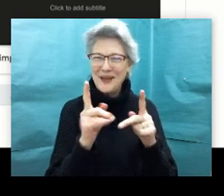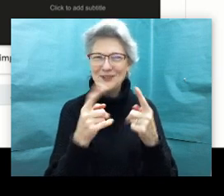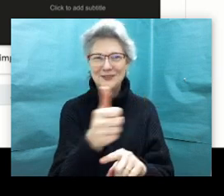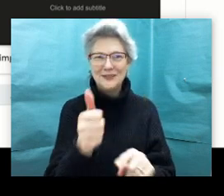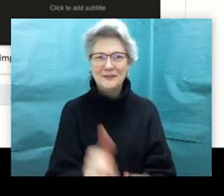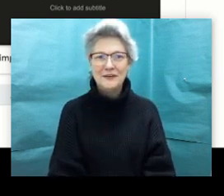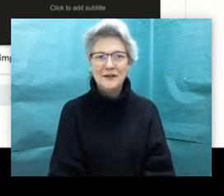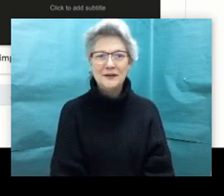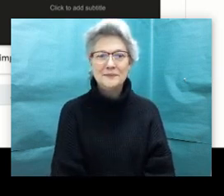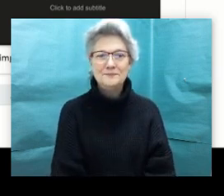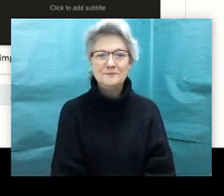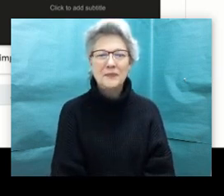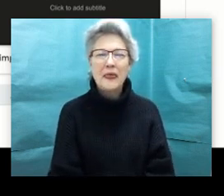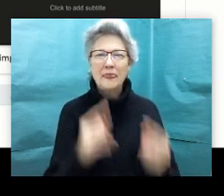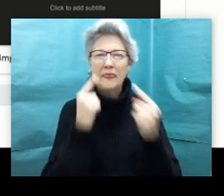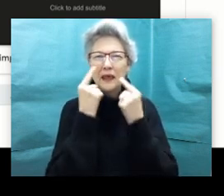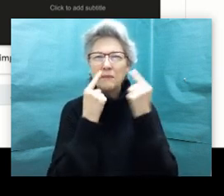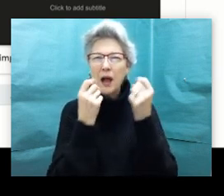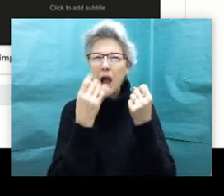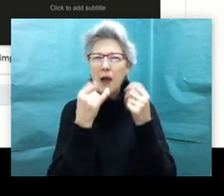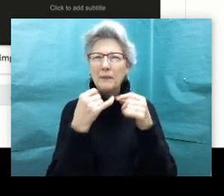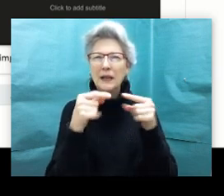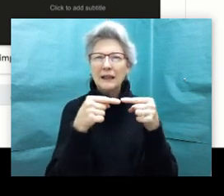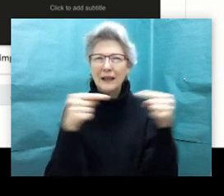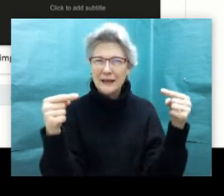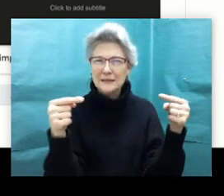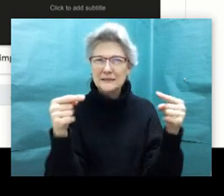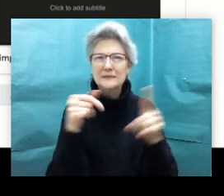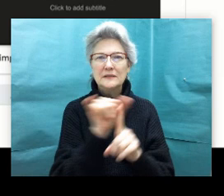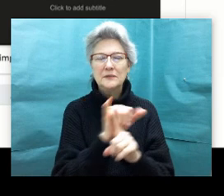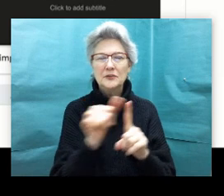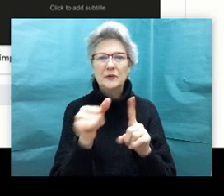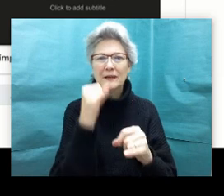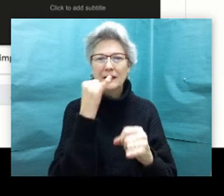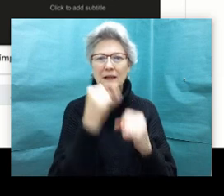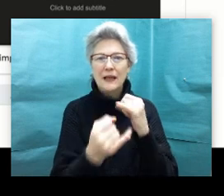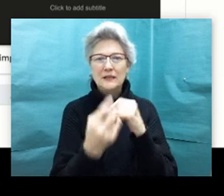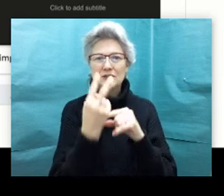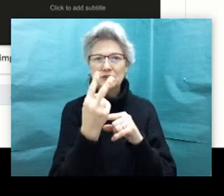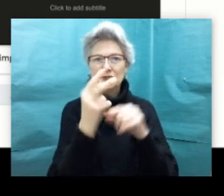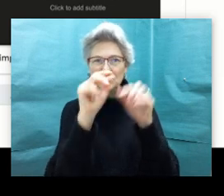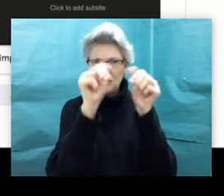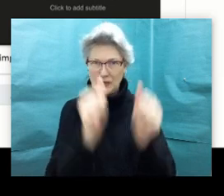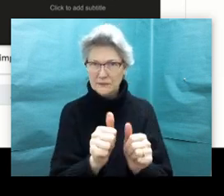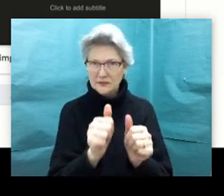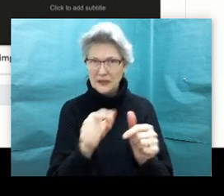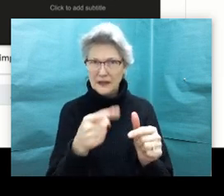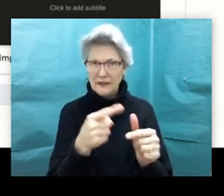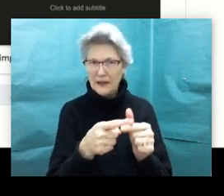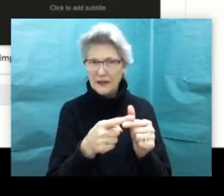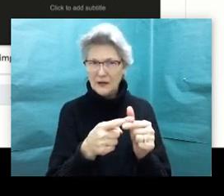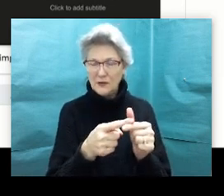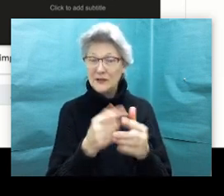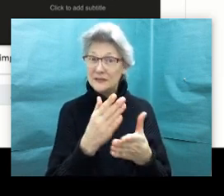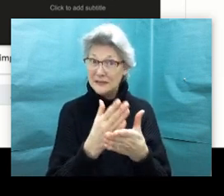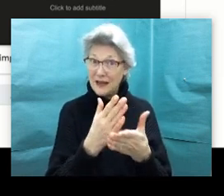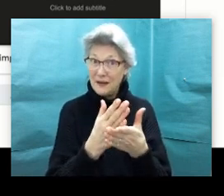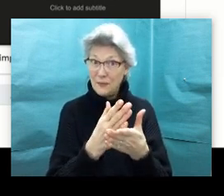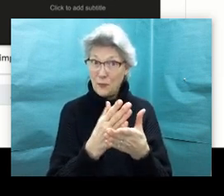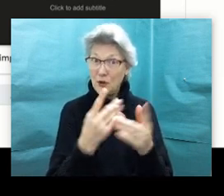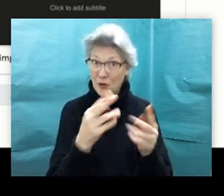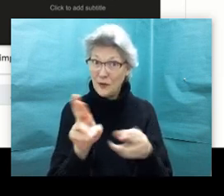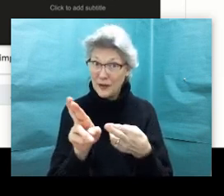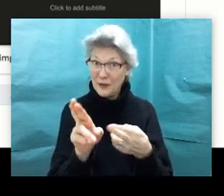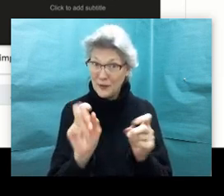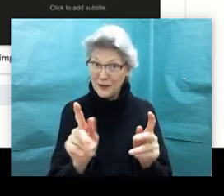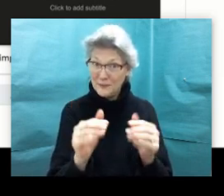own. Okay, think about how many lines of symmetry can you find in these last 2 figures, and then you can unpause when you're ready.